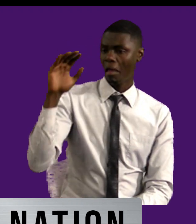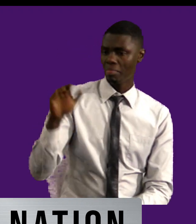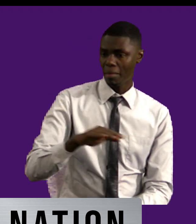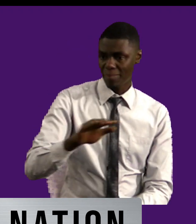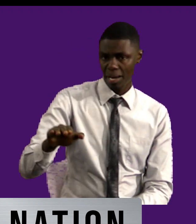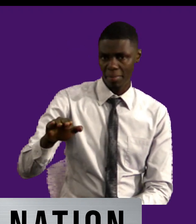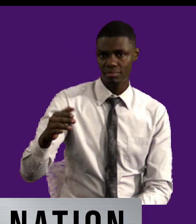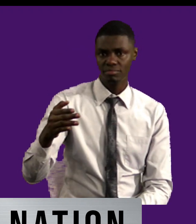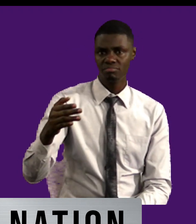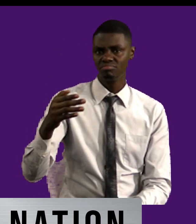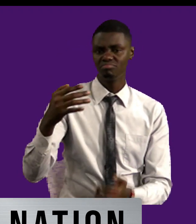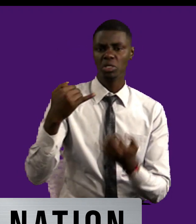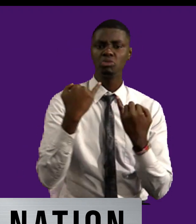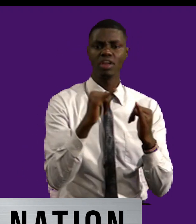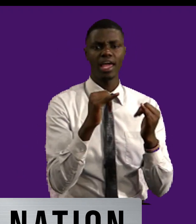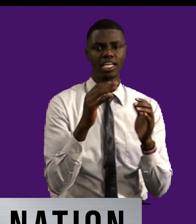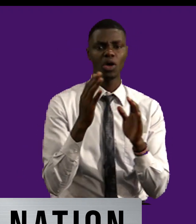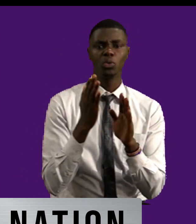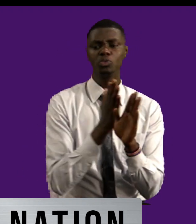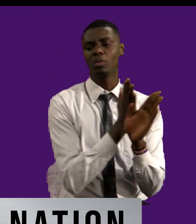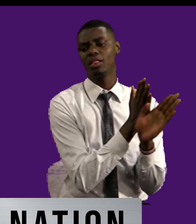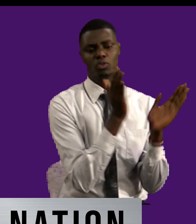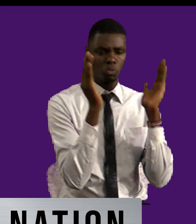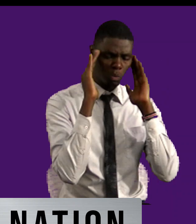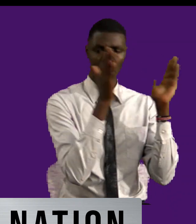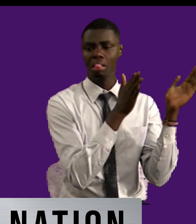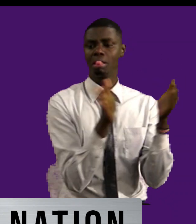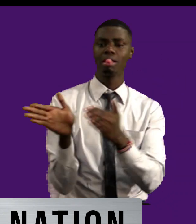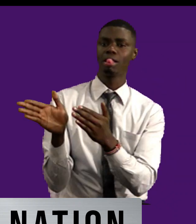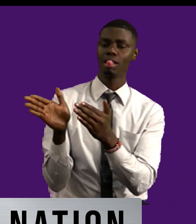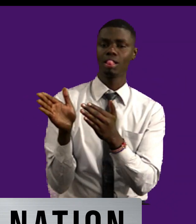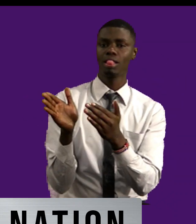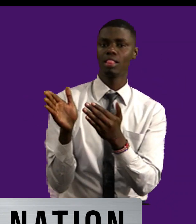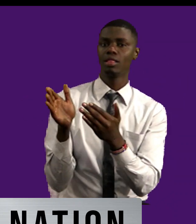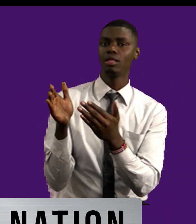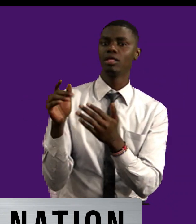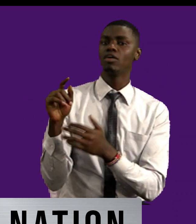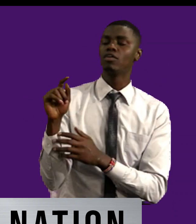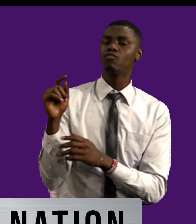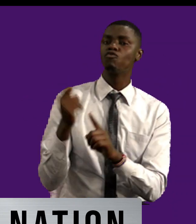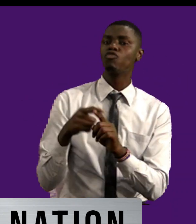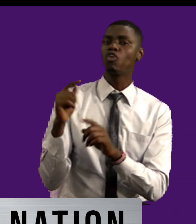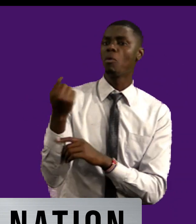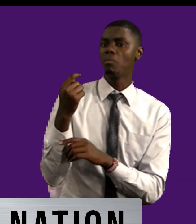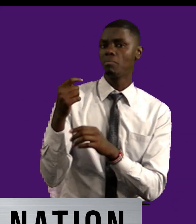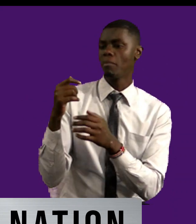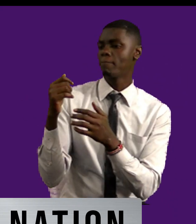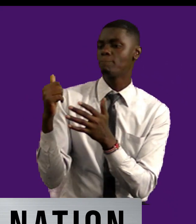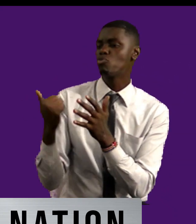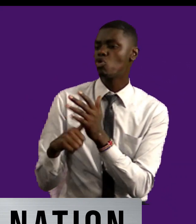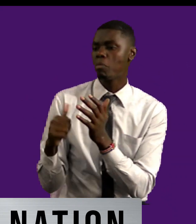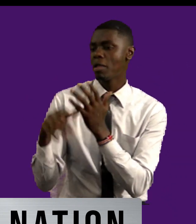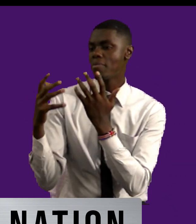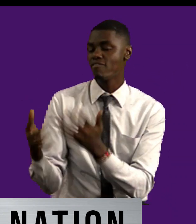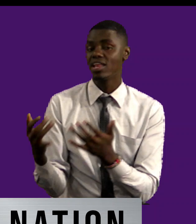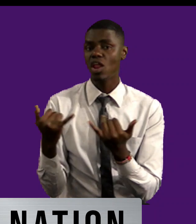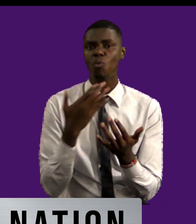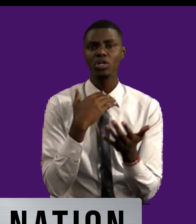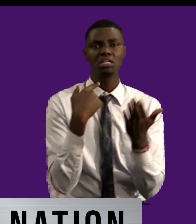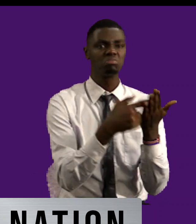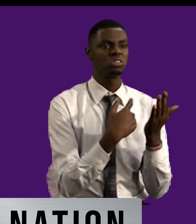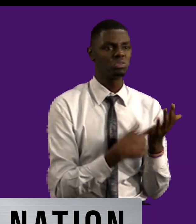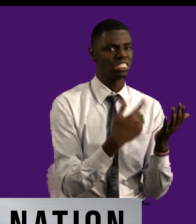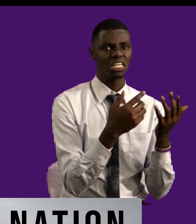parliaments and the government is trying to divert attention of Kenyans from the pressing issues to non-issues. They want us to